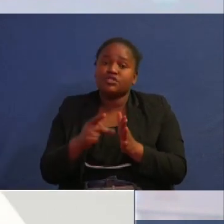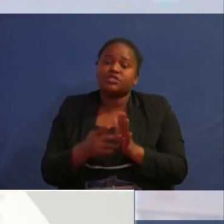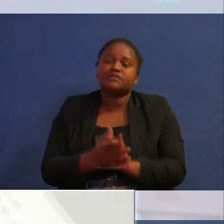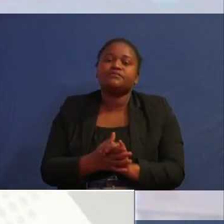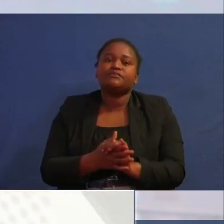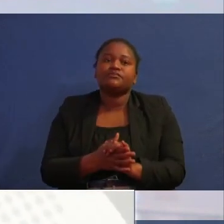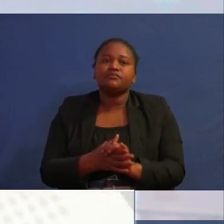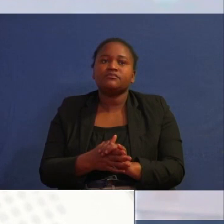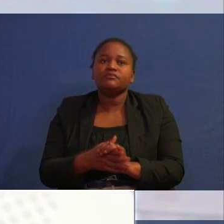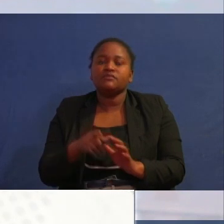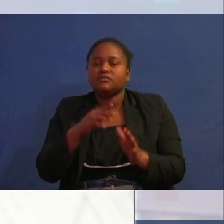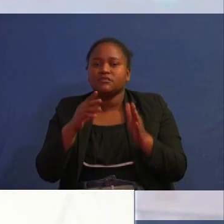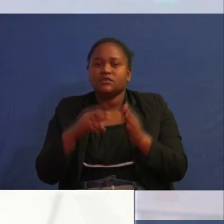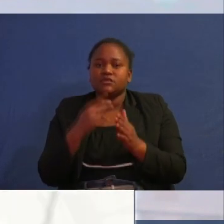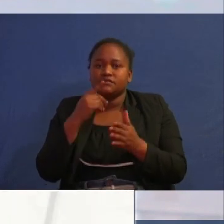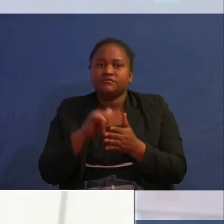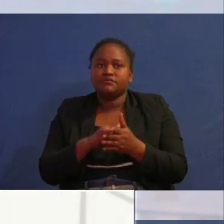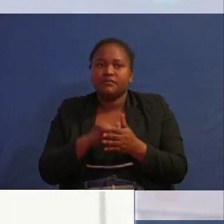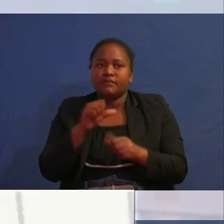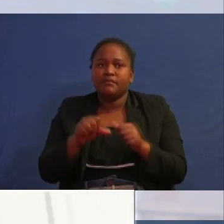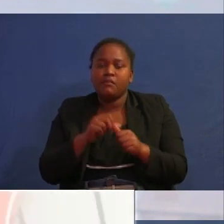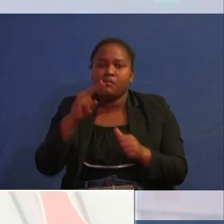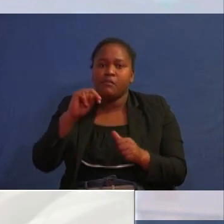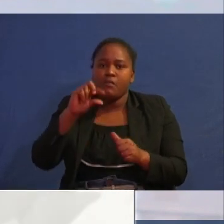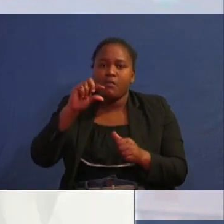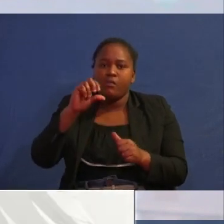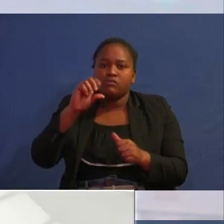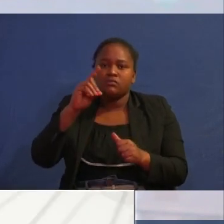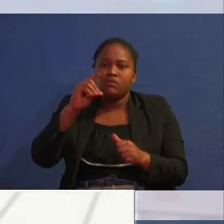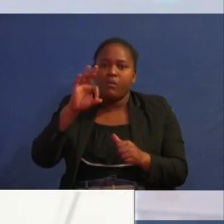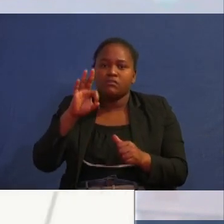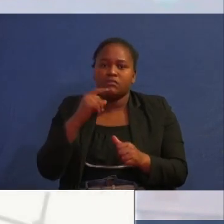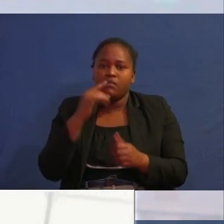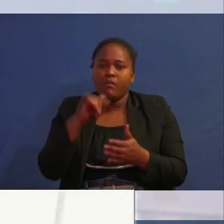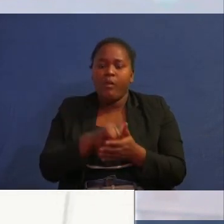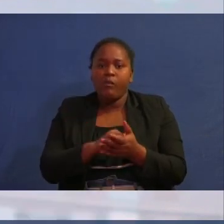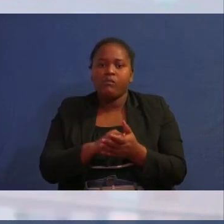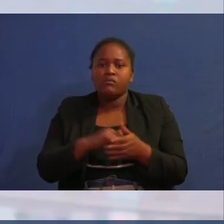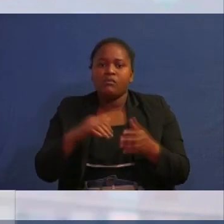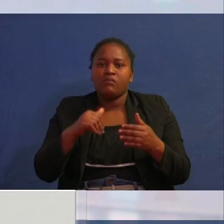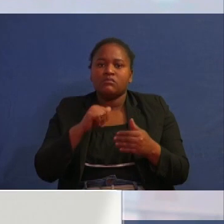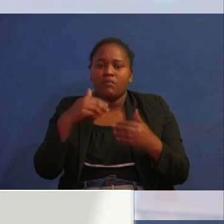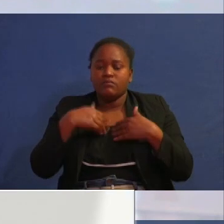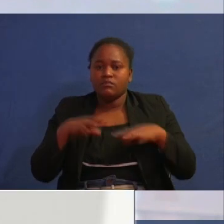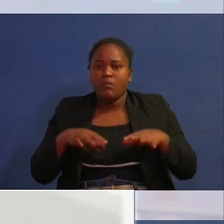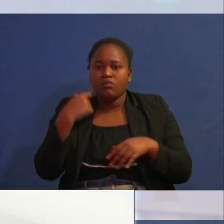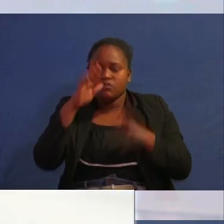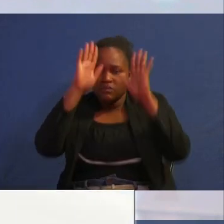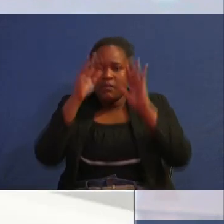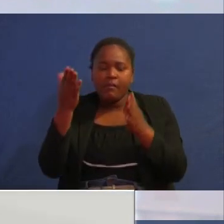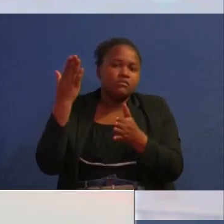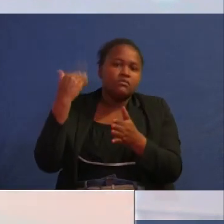rollout. As Collins Wekesa reports tonight, the NGCDF Committee noted that the guidelines were crucial